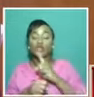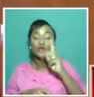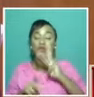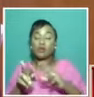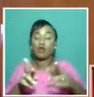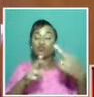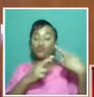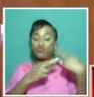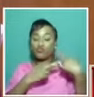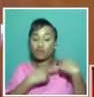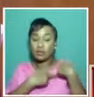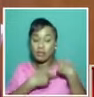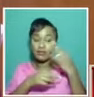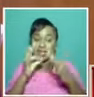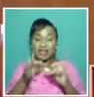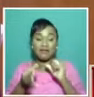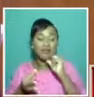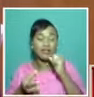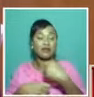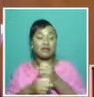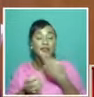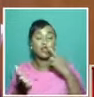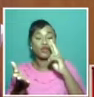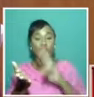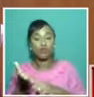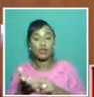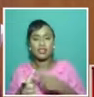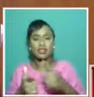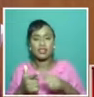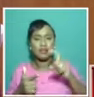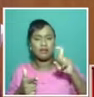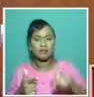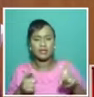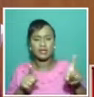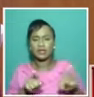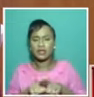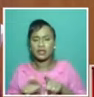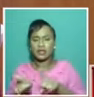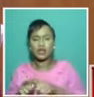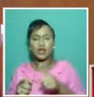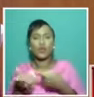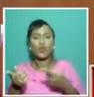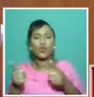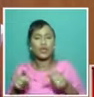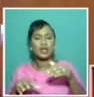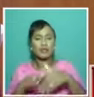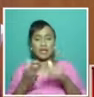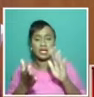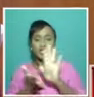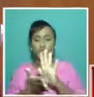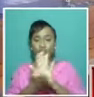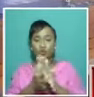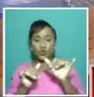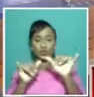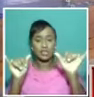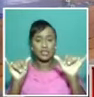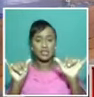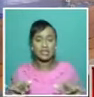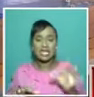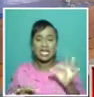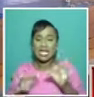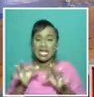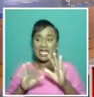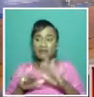not made, then we must understand. We must also understand what happened in the school system, whether or not the children were